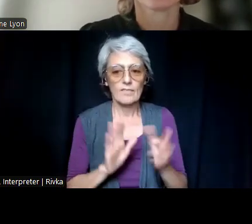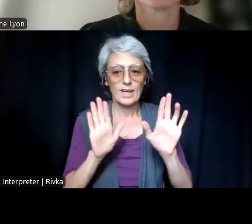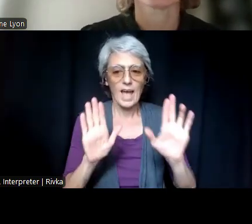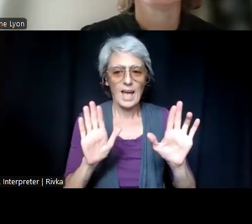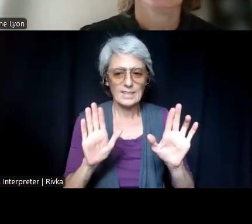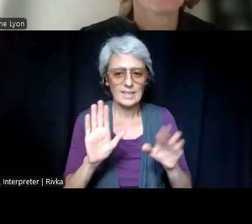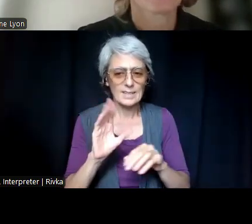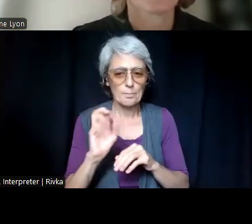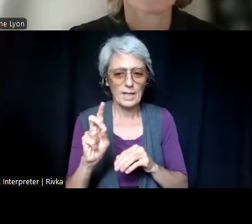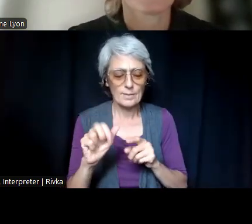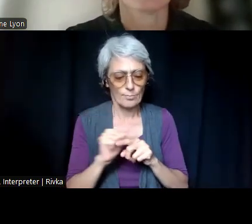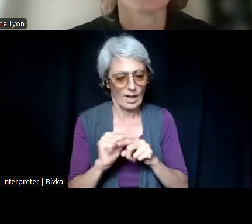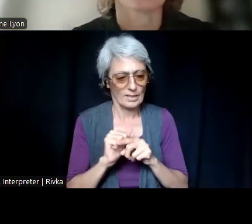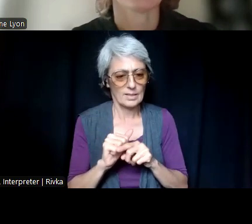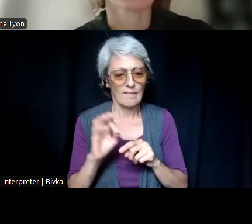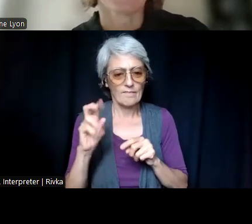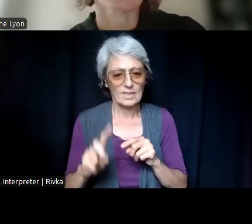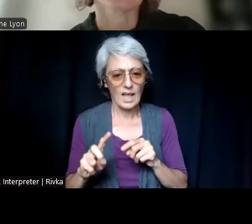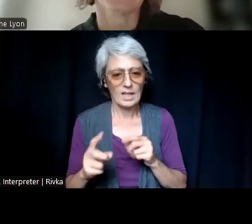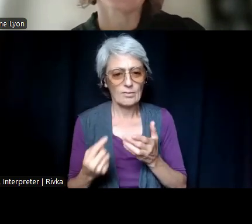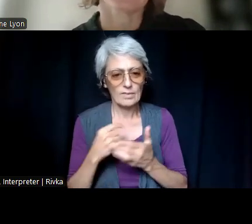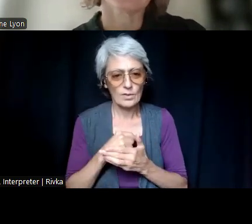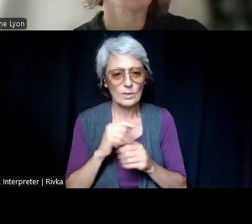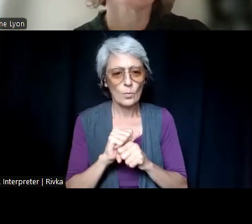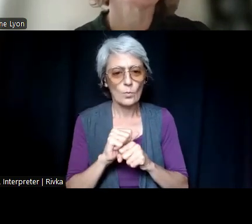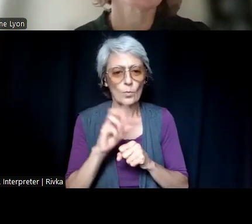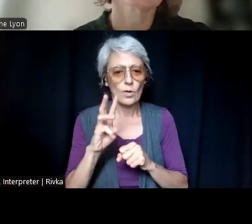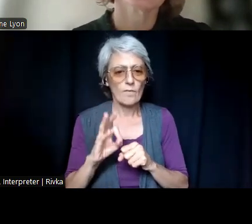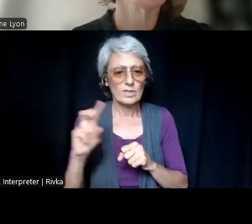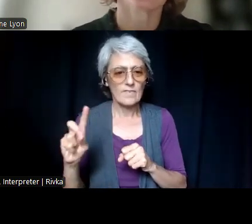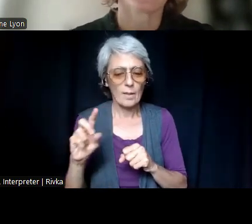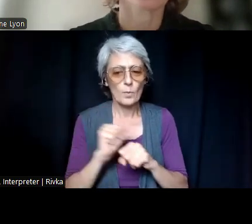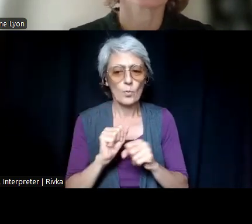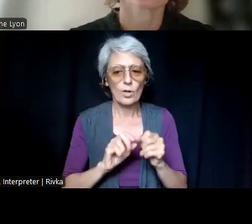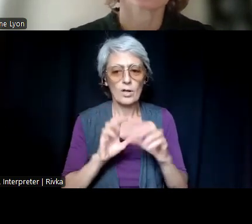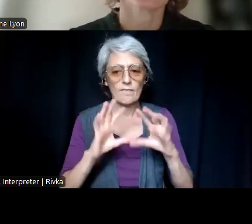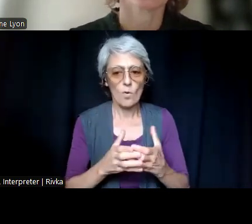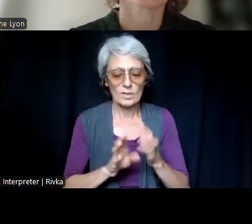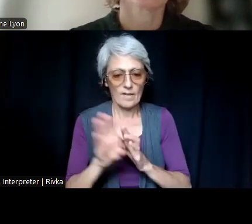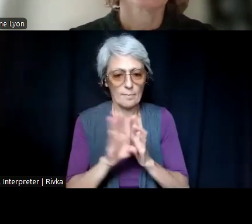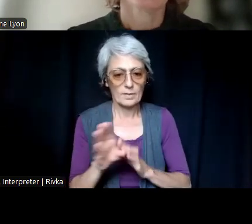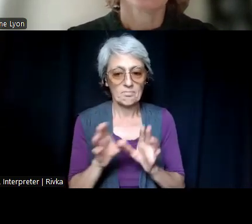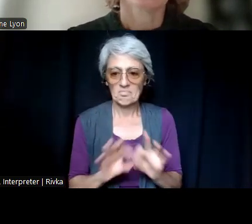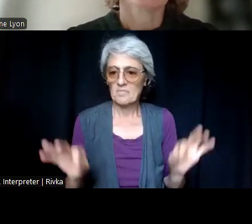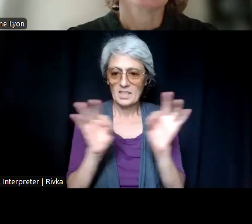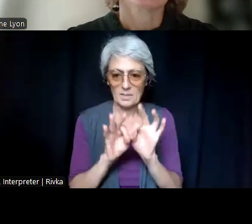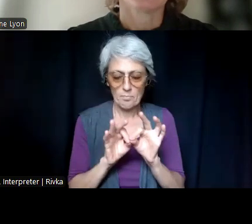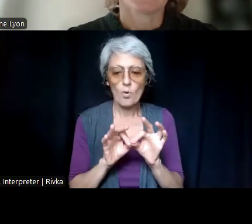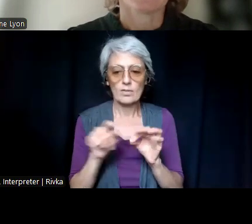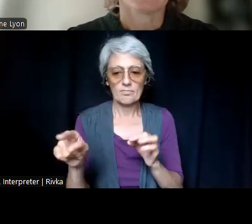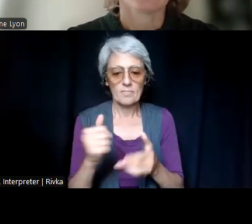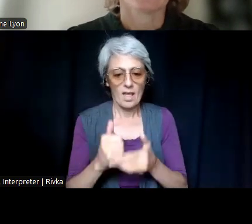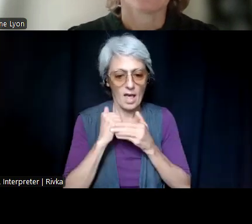fidelity reviews, and workforce development. And that really has been a key resource to help our system